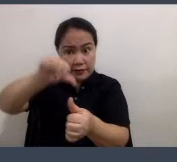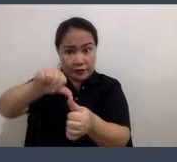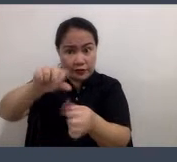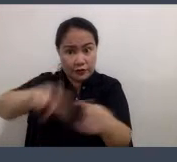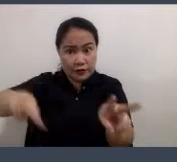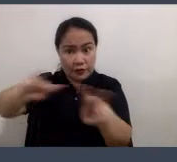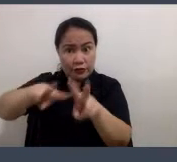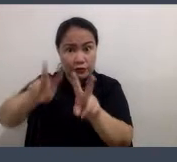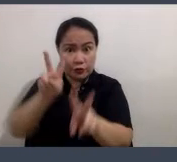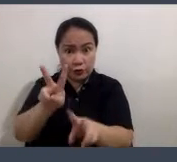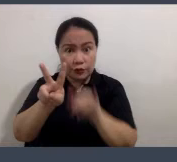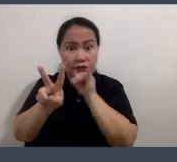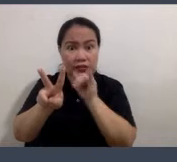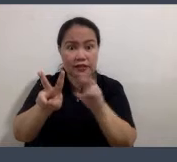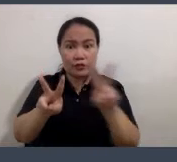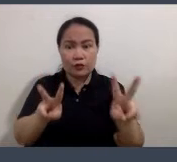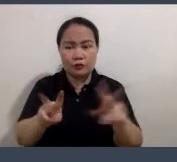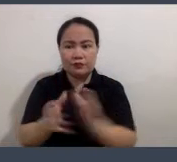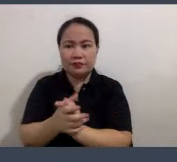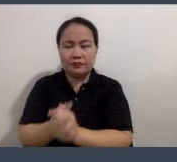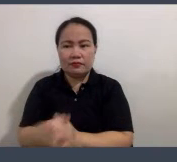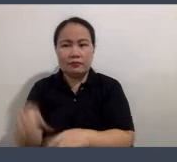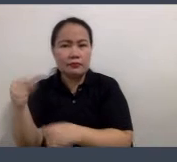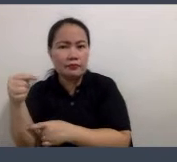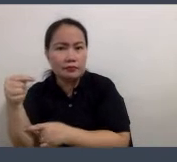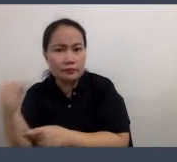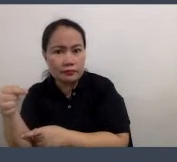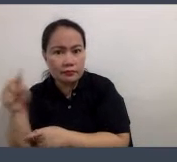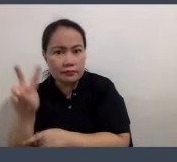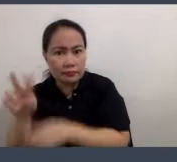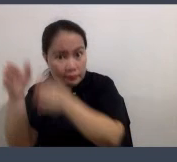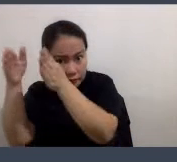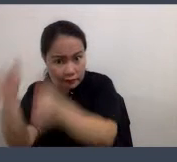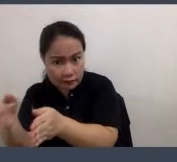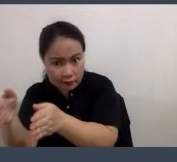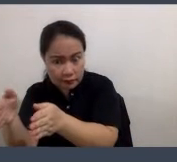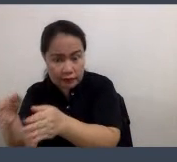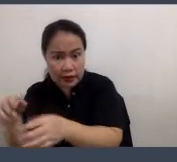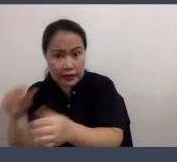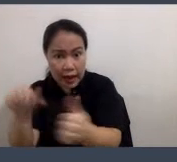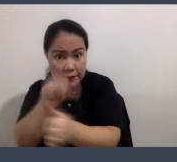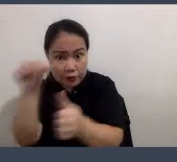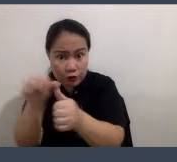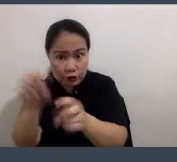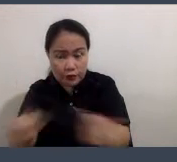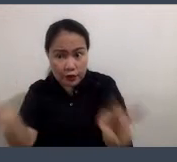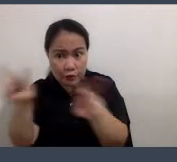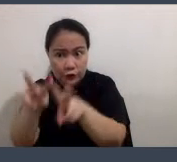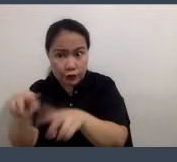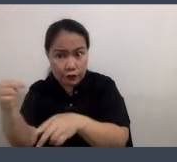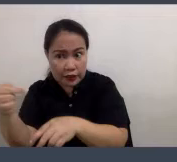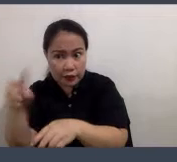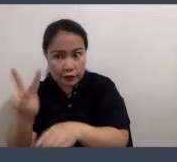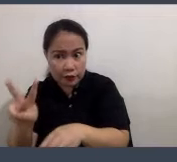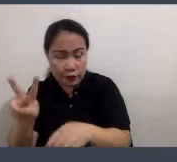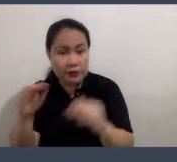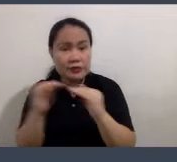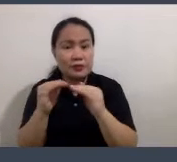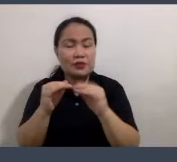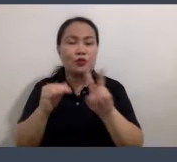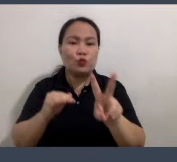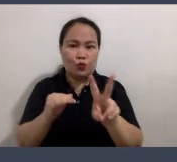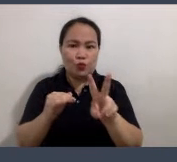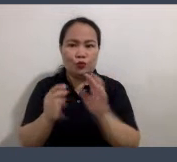2. Next, this is the absolute value of negative 2 is positive